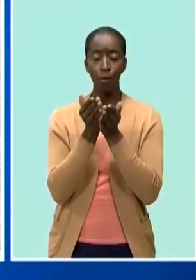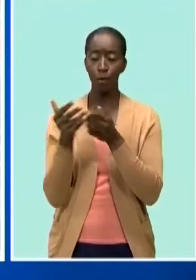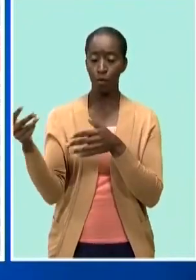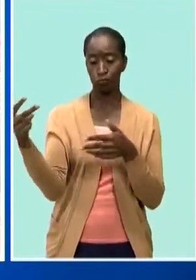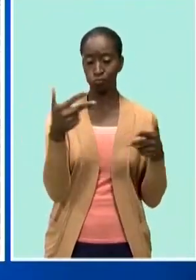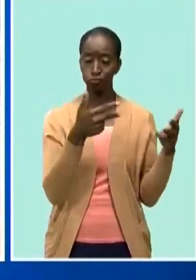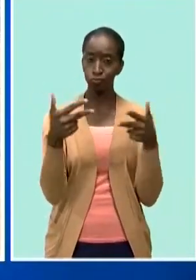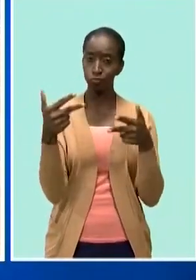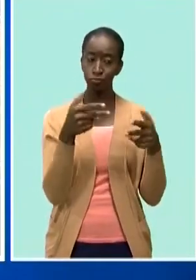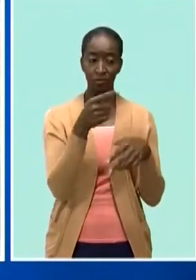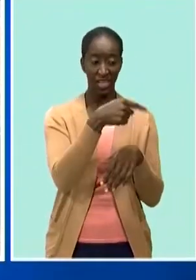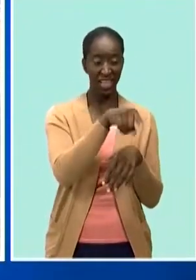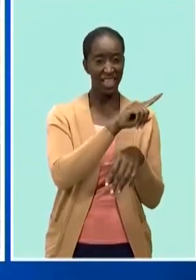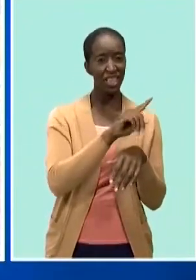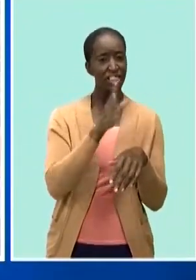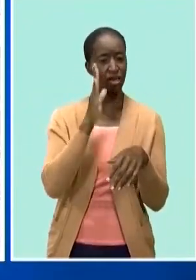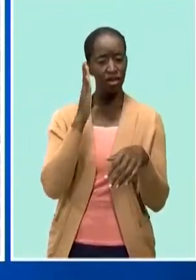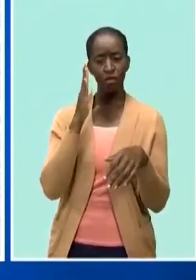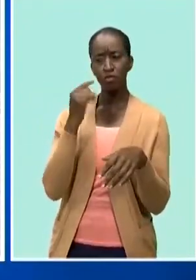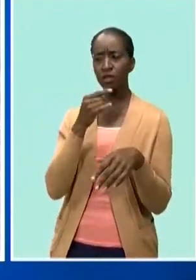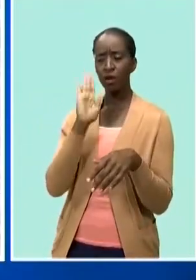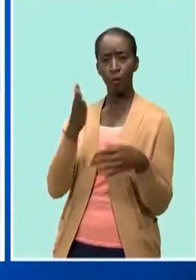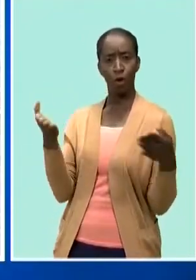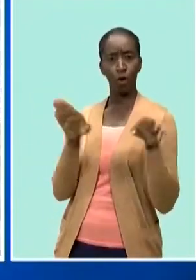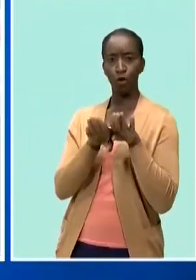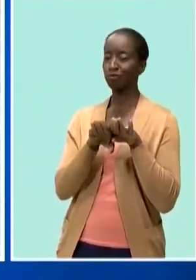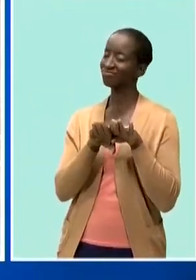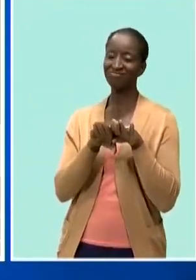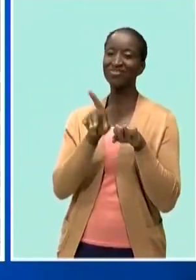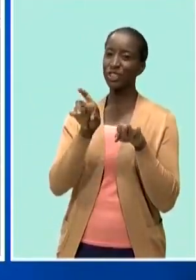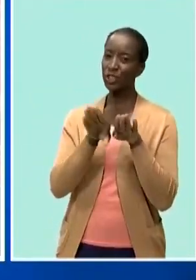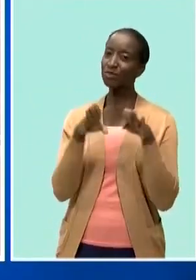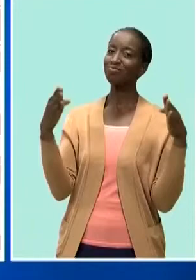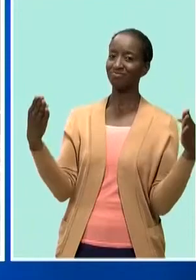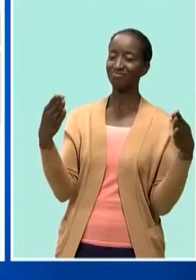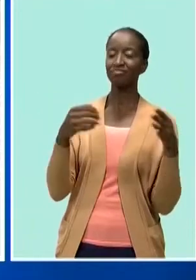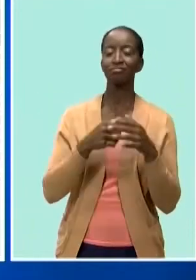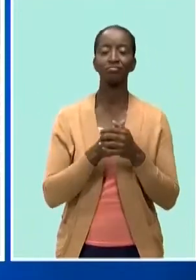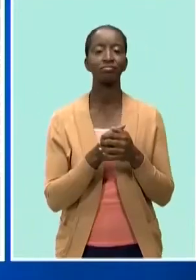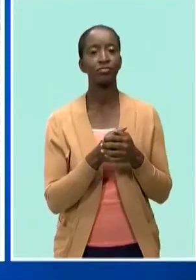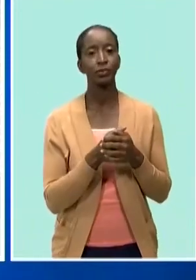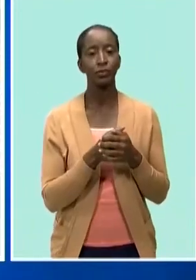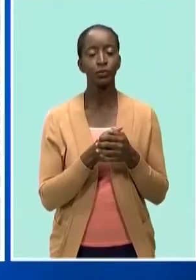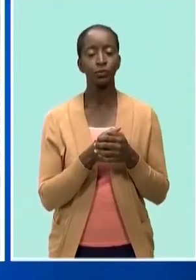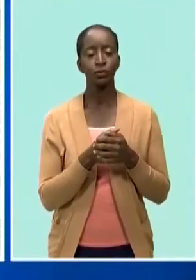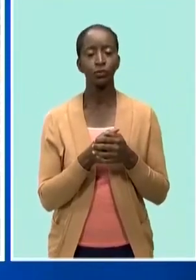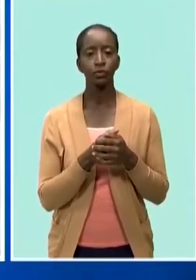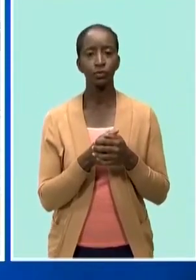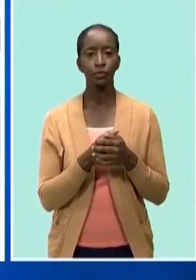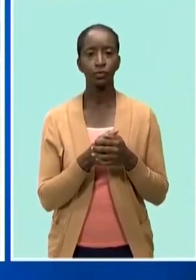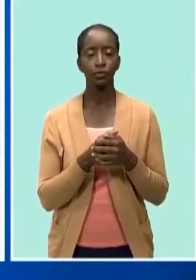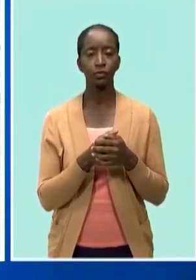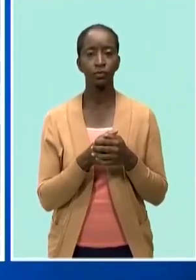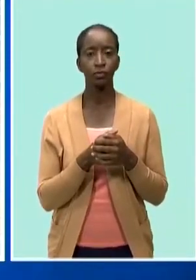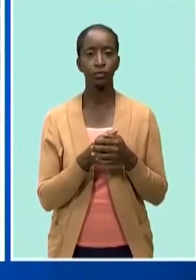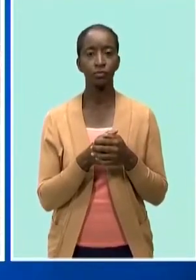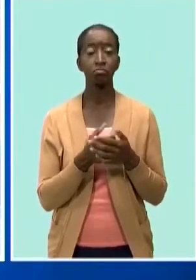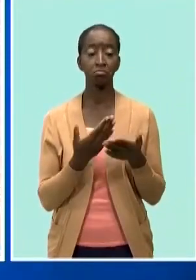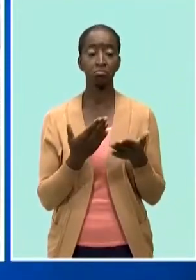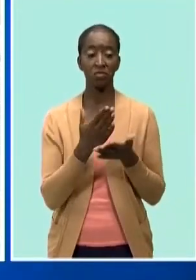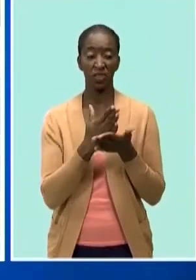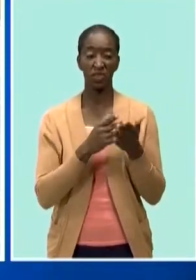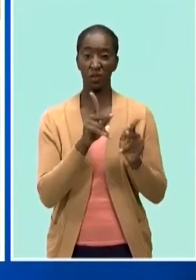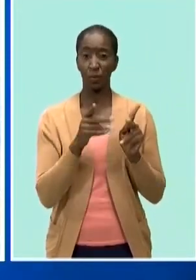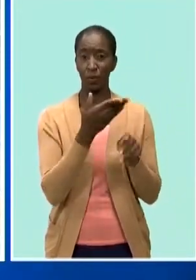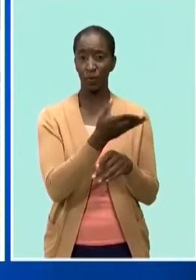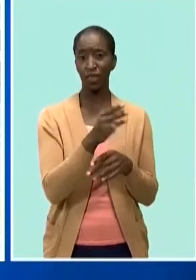at reducing Iran's oil sales to zero is a major economic and national security concern here in Tehran. Some Iranians compare